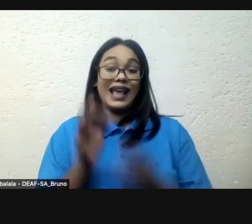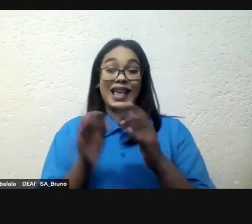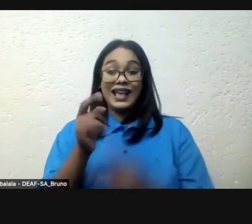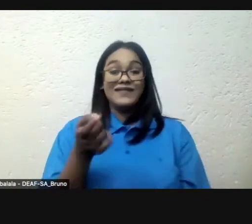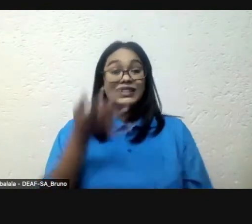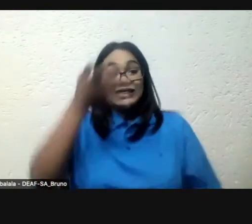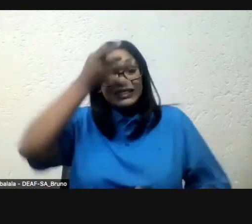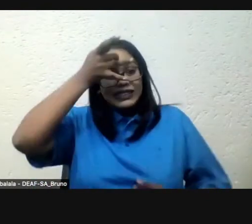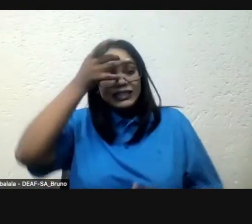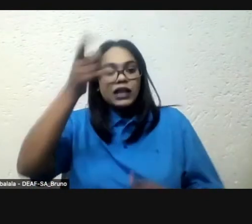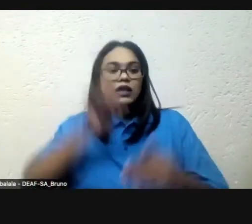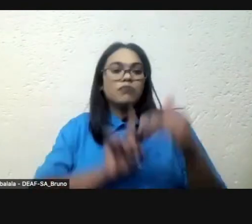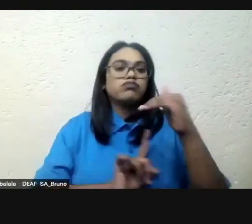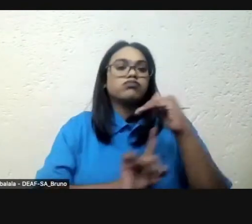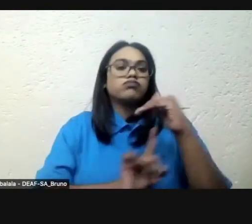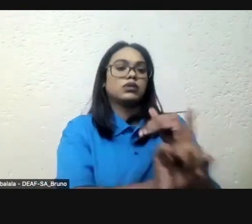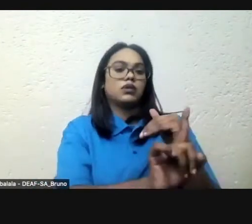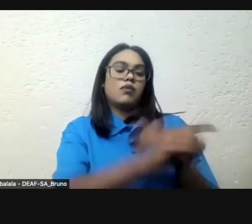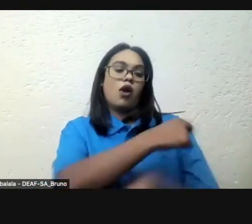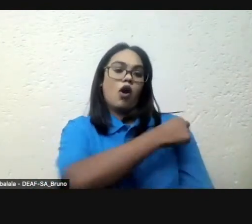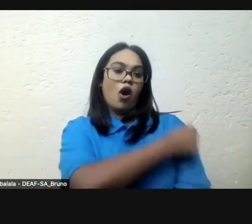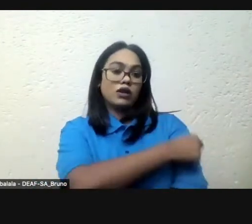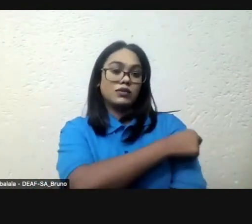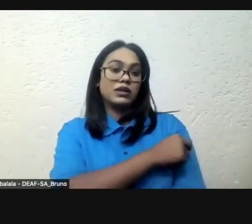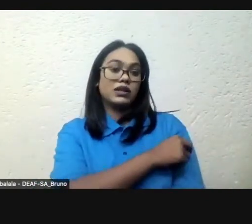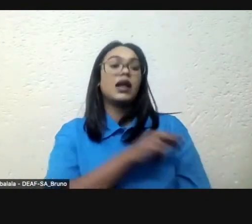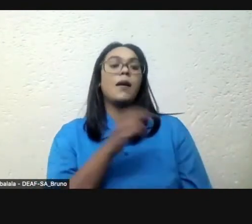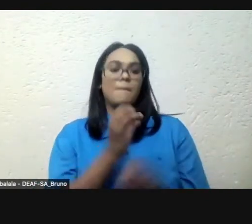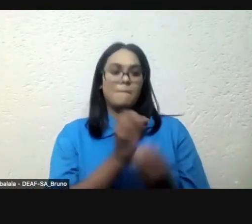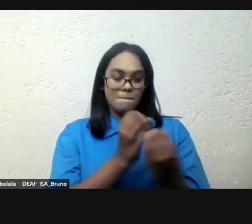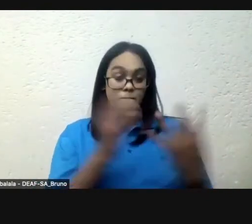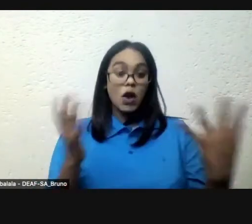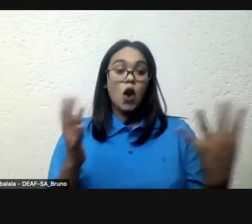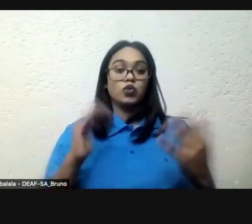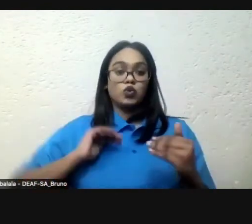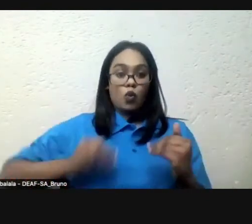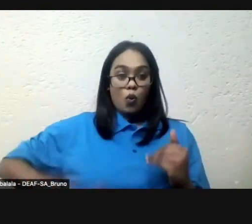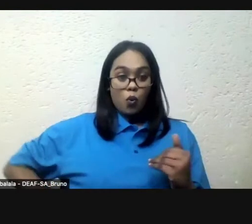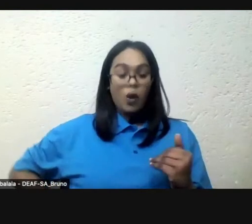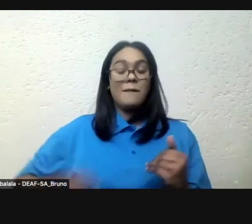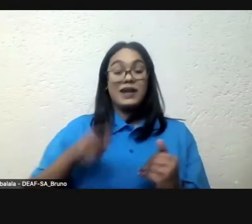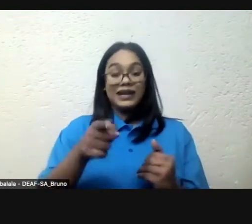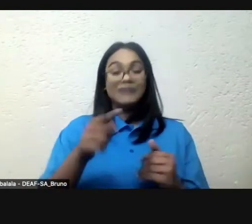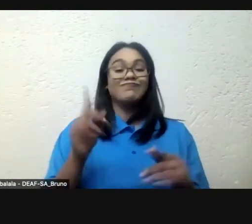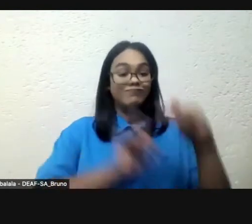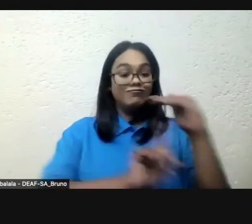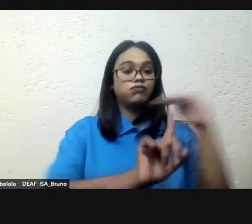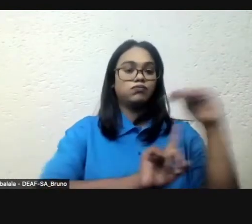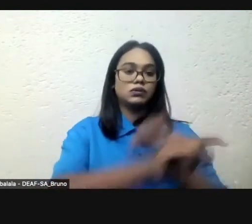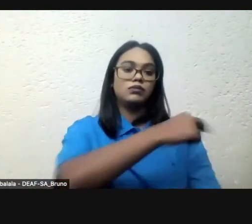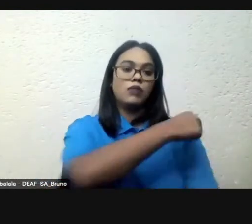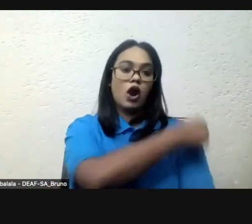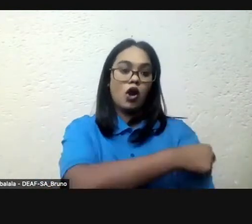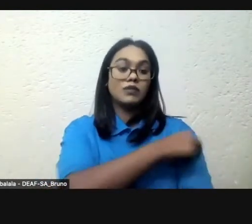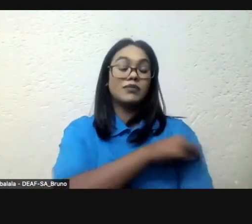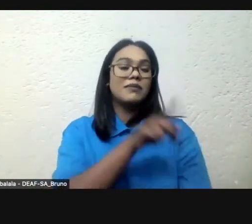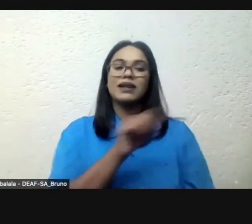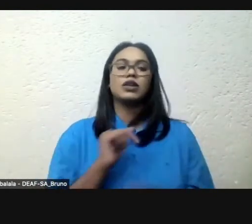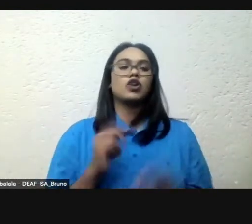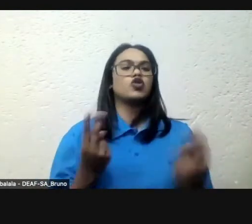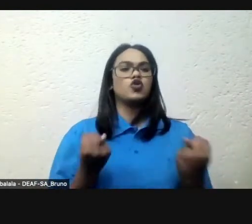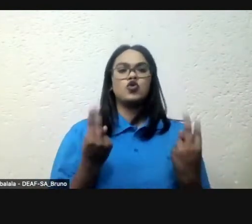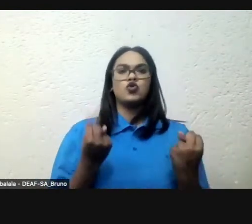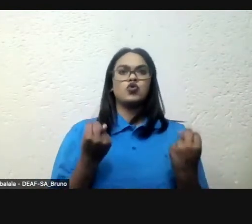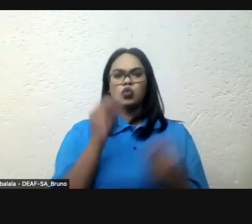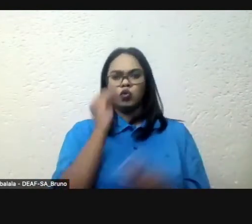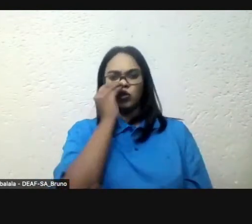But it's certainly, we are seeing more females admitted, but that's nothing new. We've seen that throughout the pandemic. There's always been more females admitted than